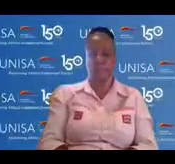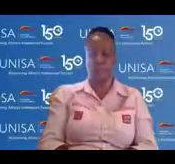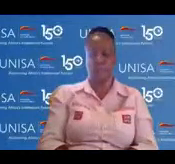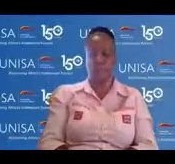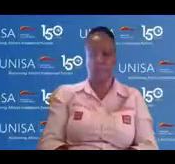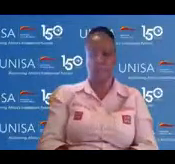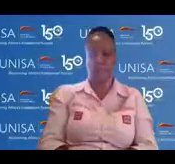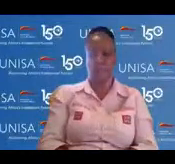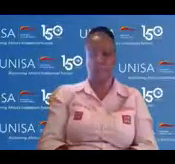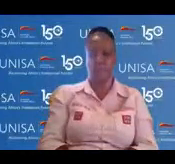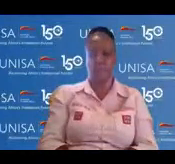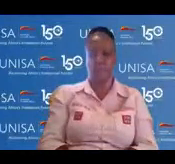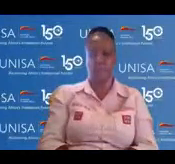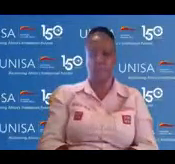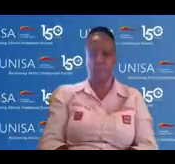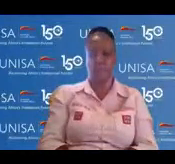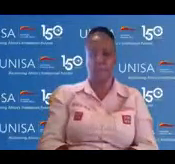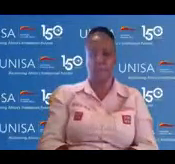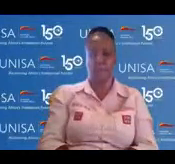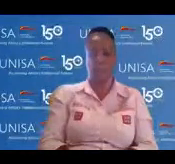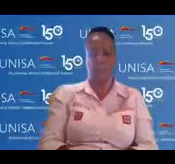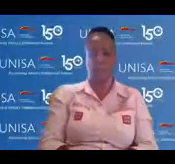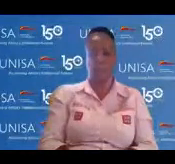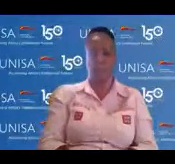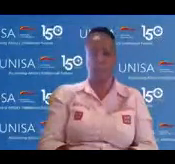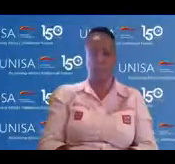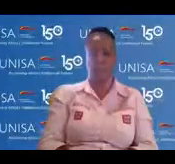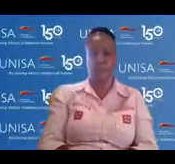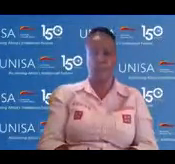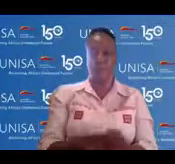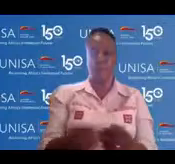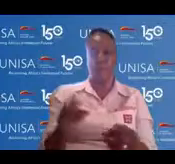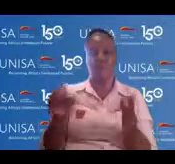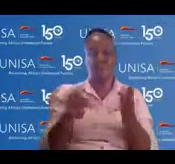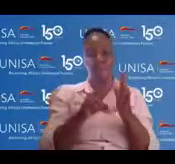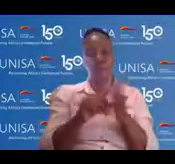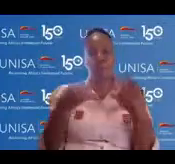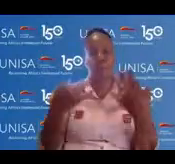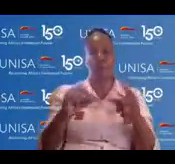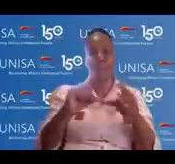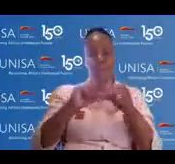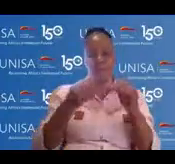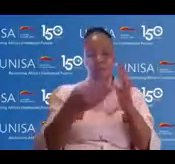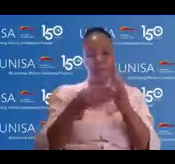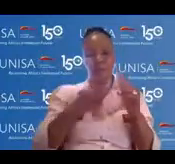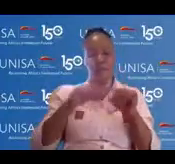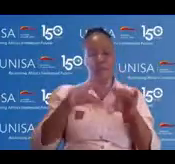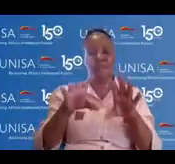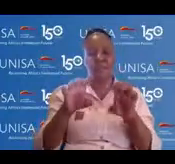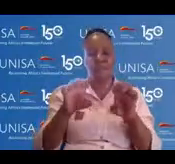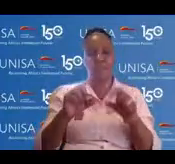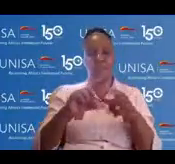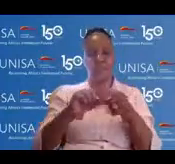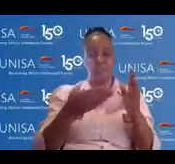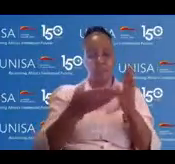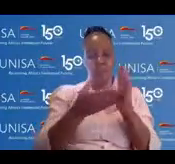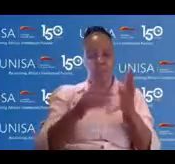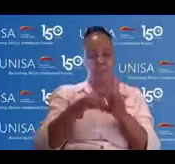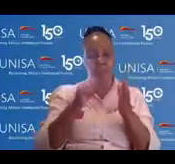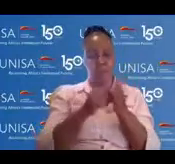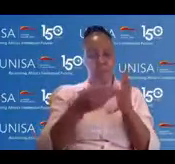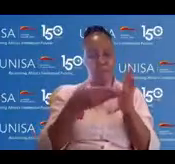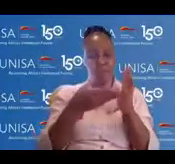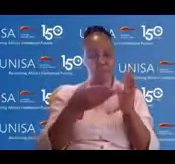you'll notice here under important links is the My Exams link. Here's the dates. So today's date and then 4